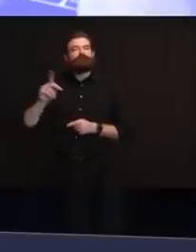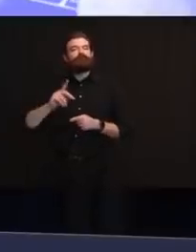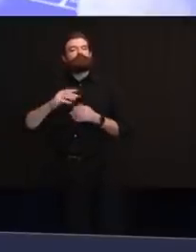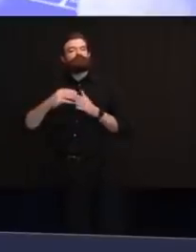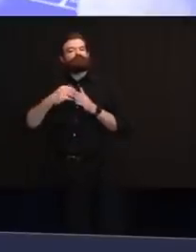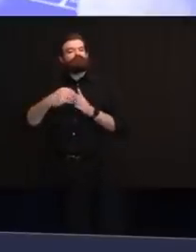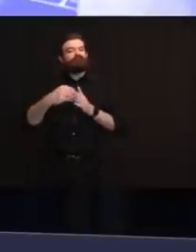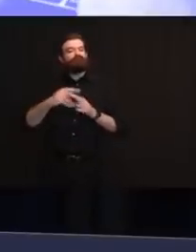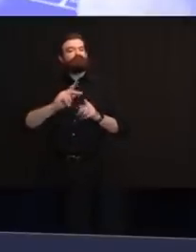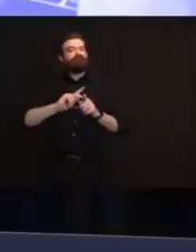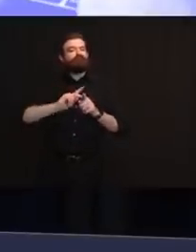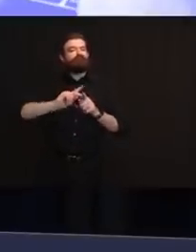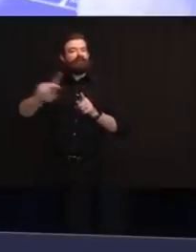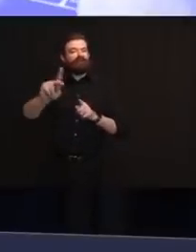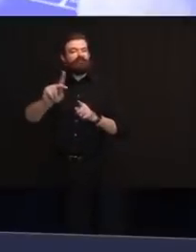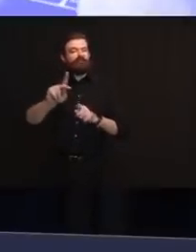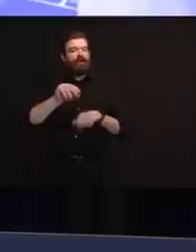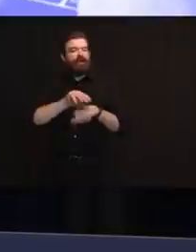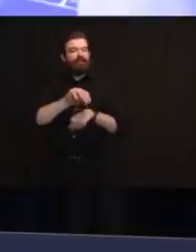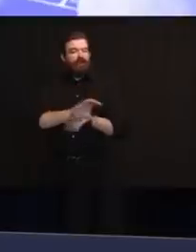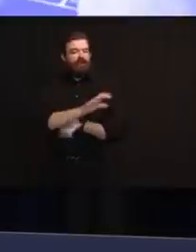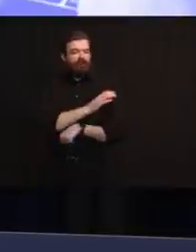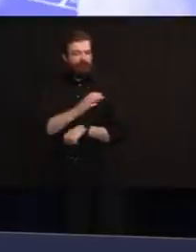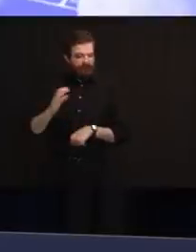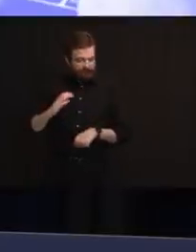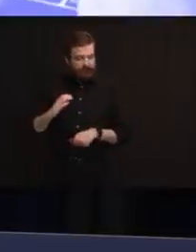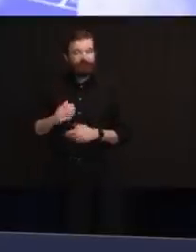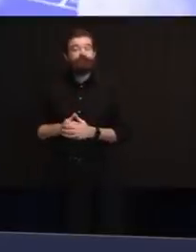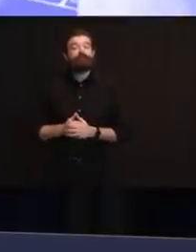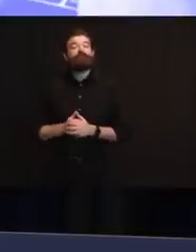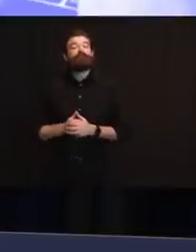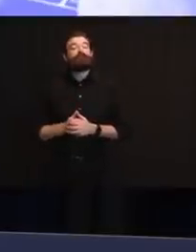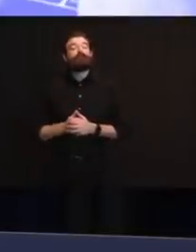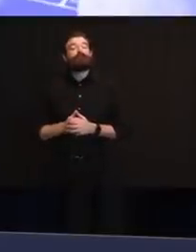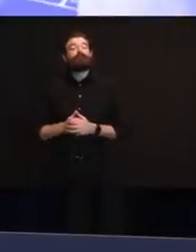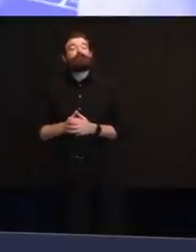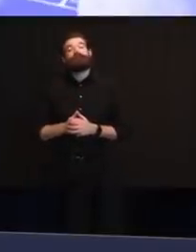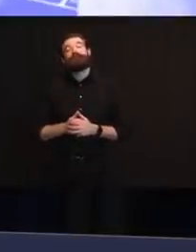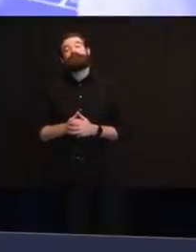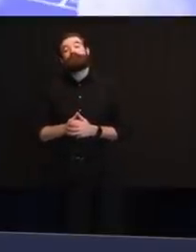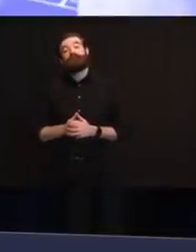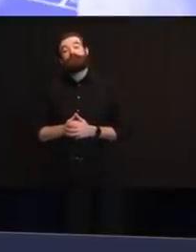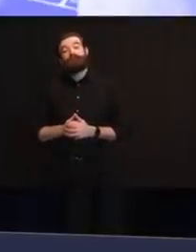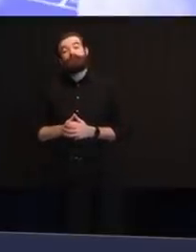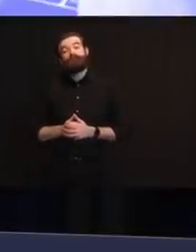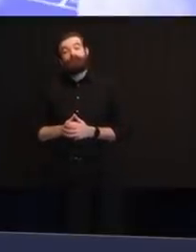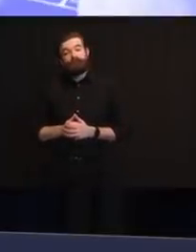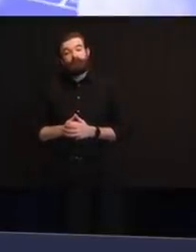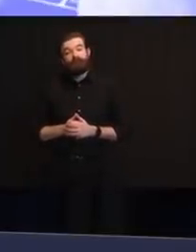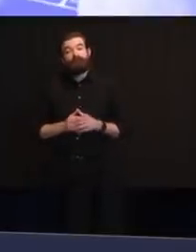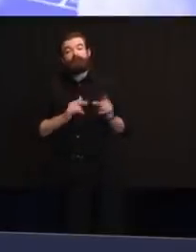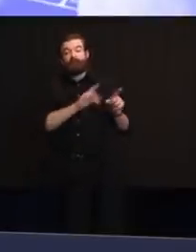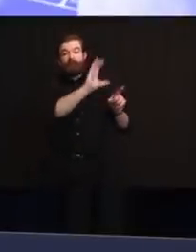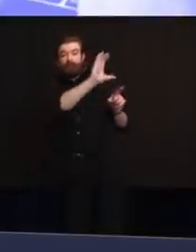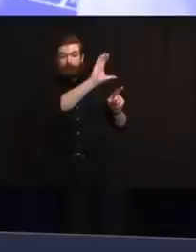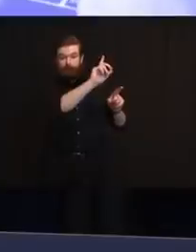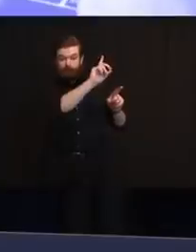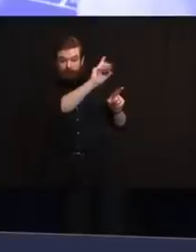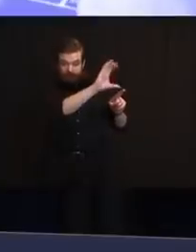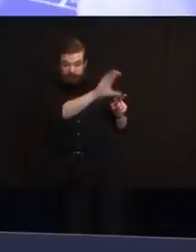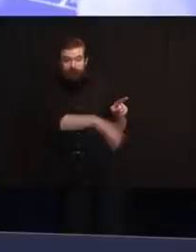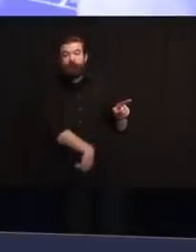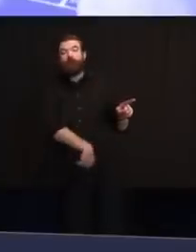maintains vigilance over the work of the advisory committees to the FDA and the CDC, and his insights have been